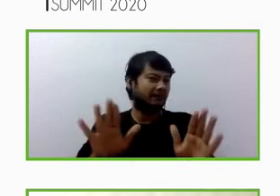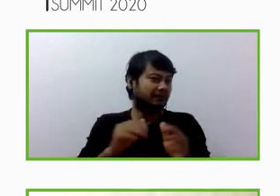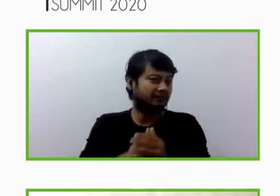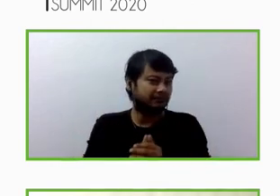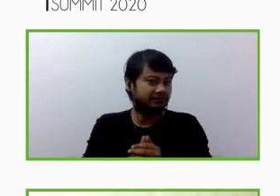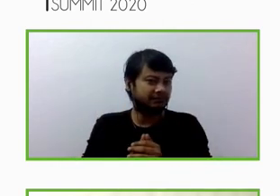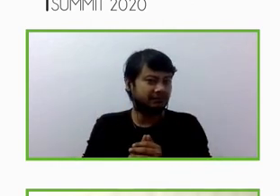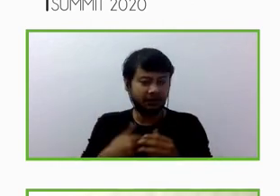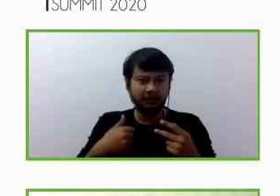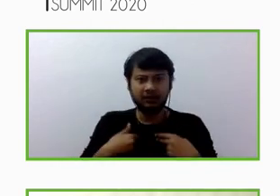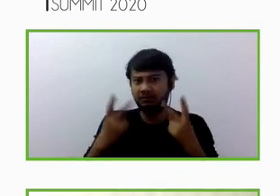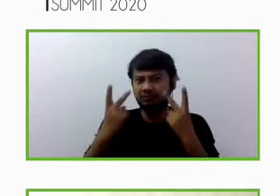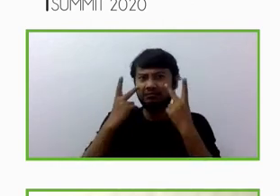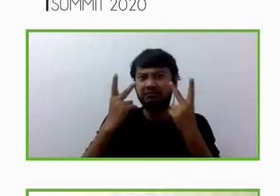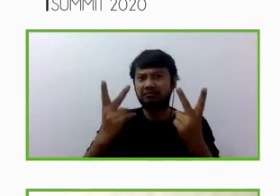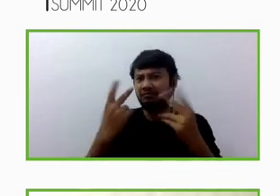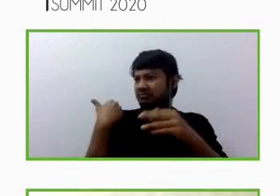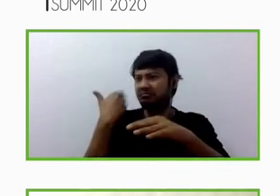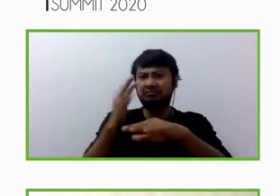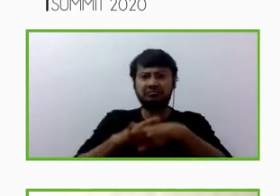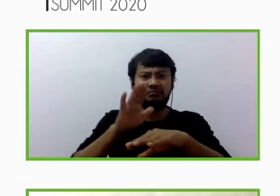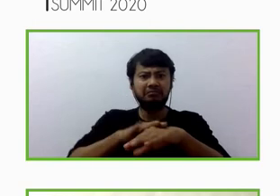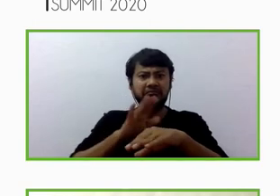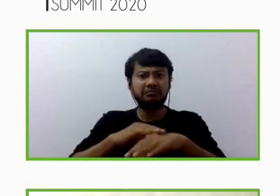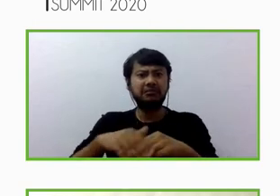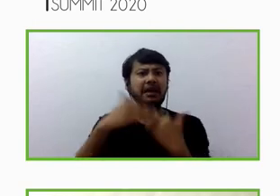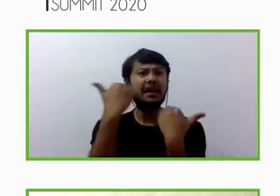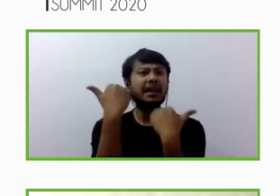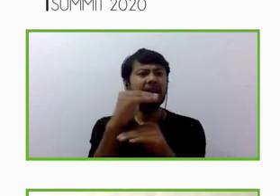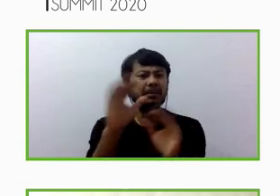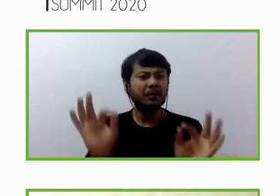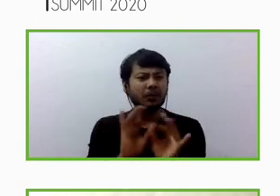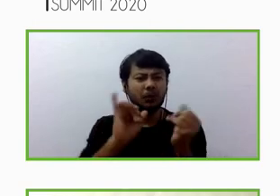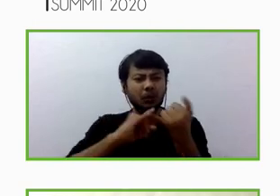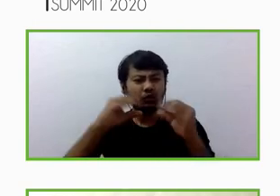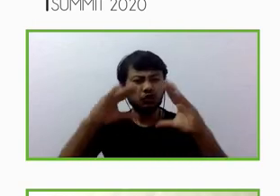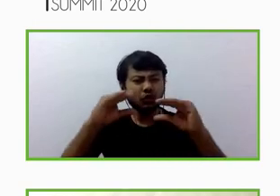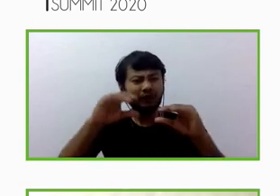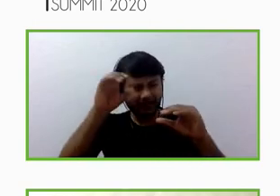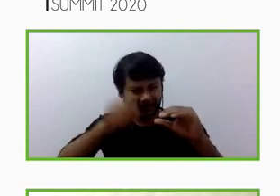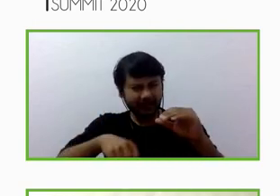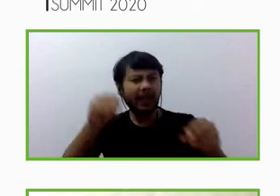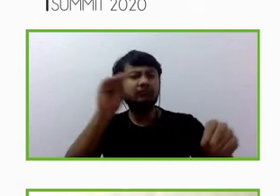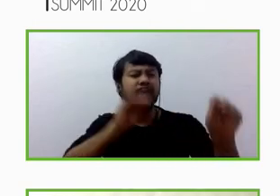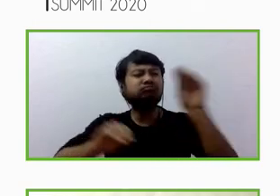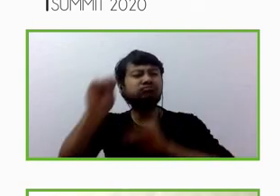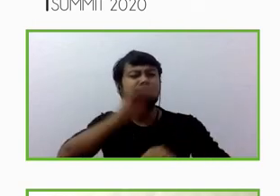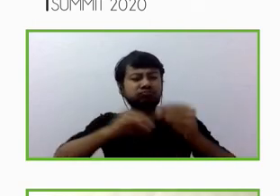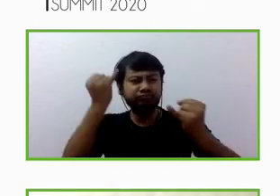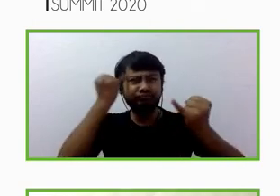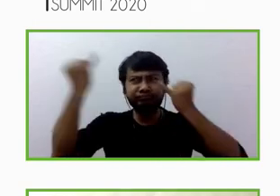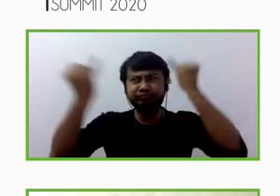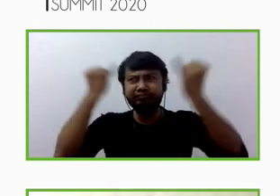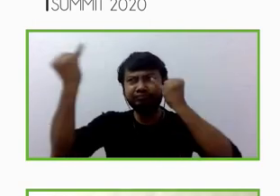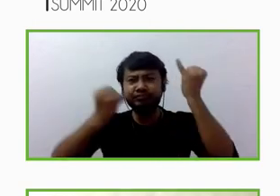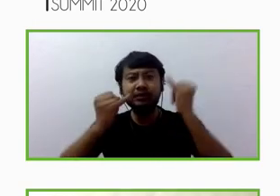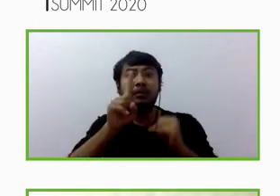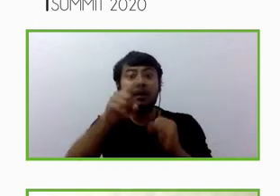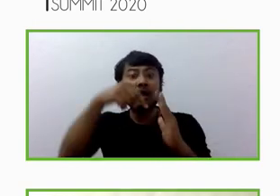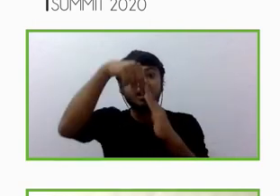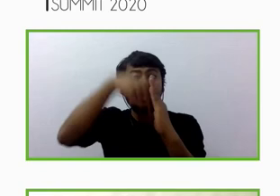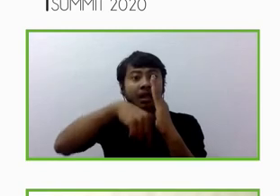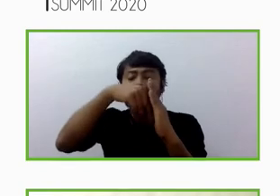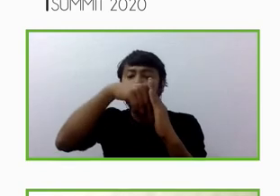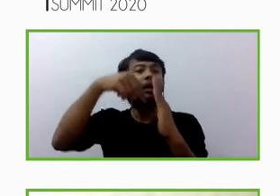I would say that there are no limits to software. This is sort of an unexplored but infinite frontier. You